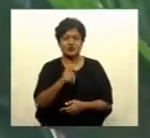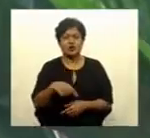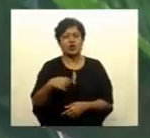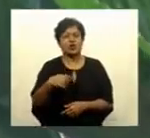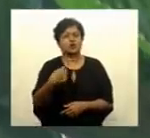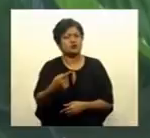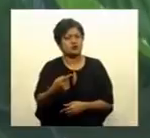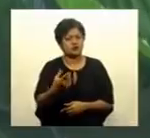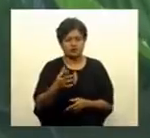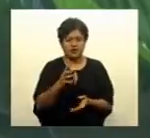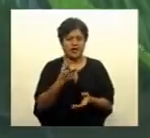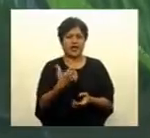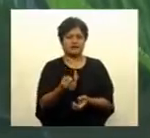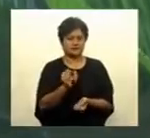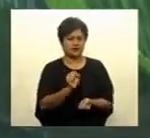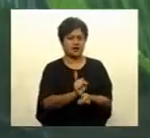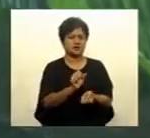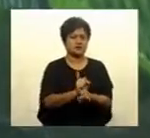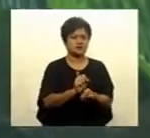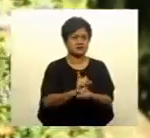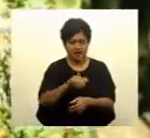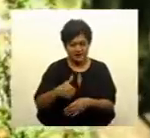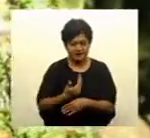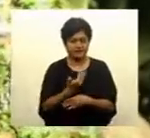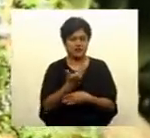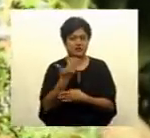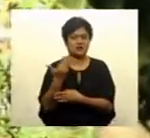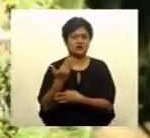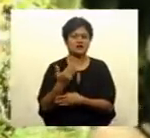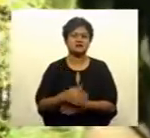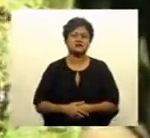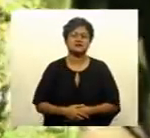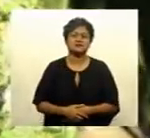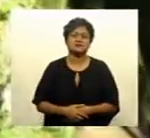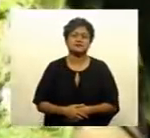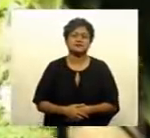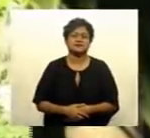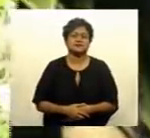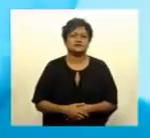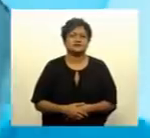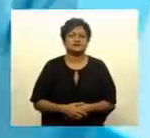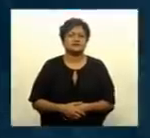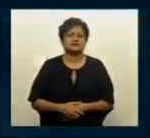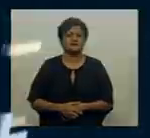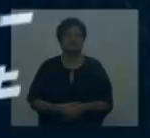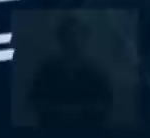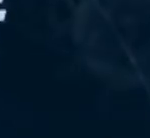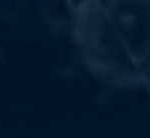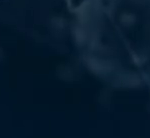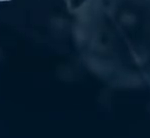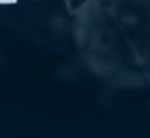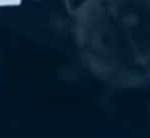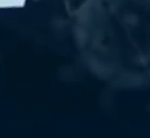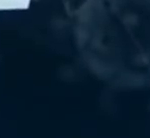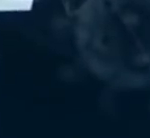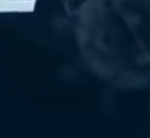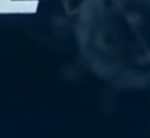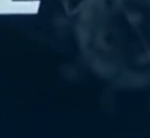list of arrests on a daily basis. Apinisa Wangarandovu, FBC News.